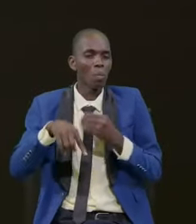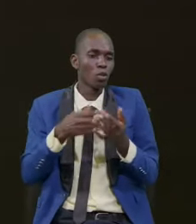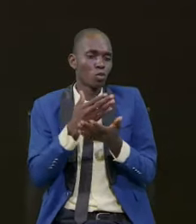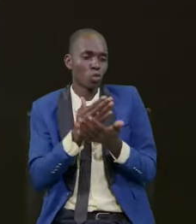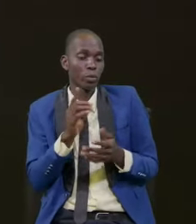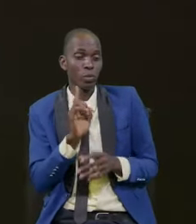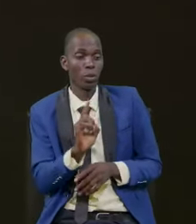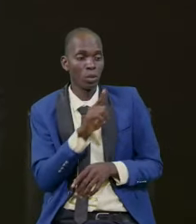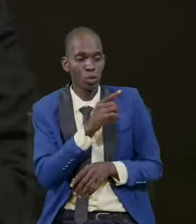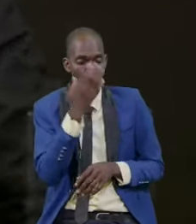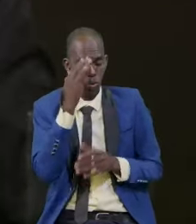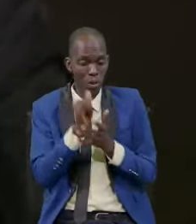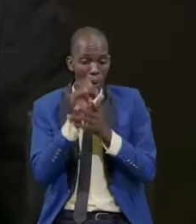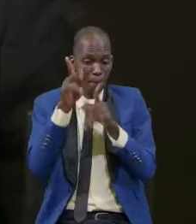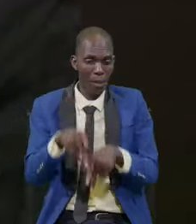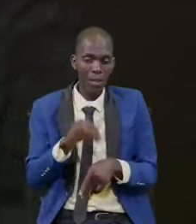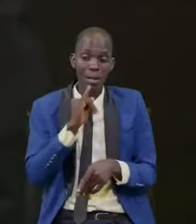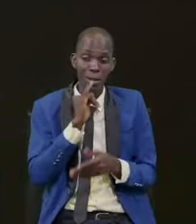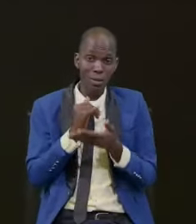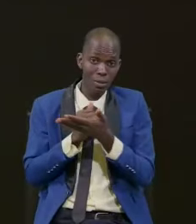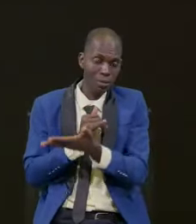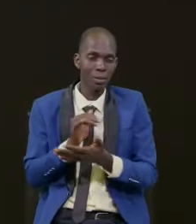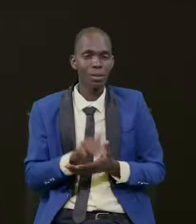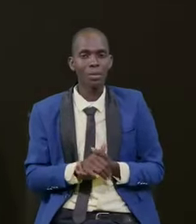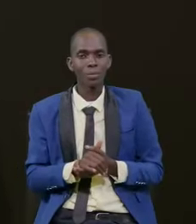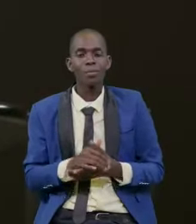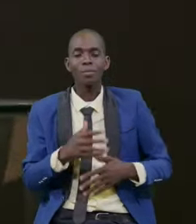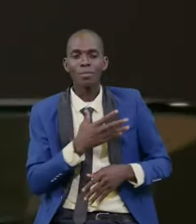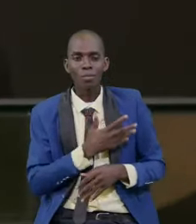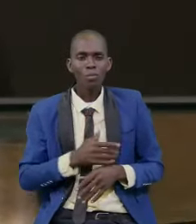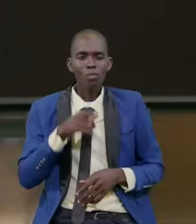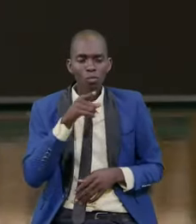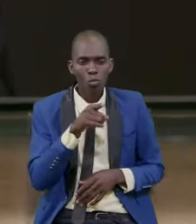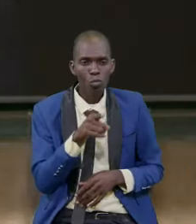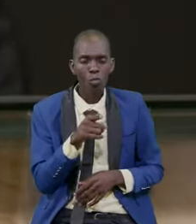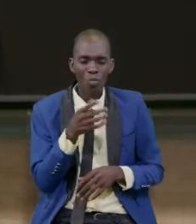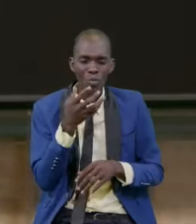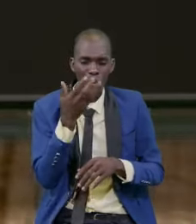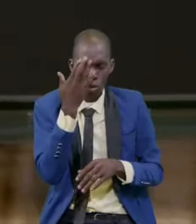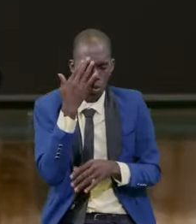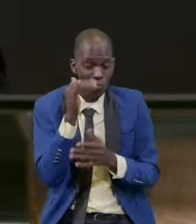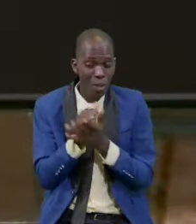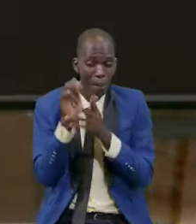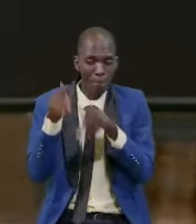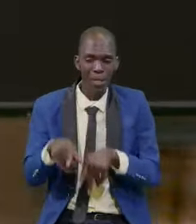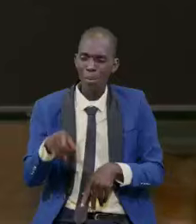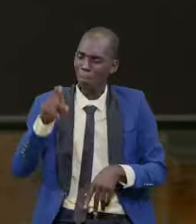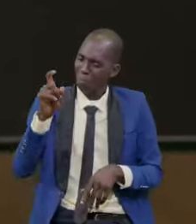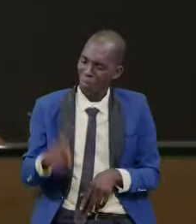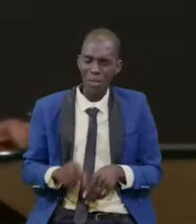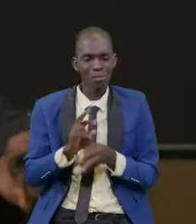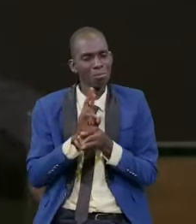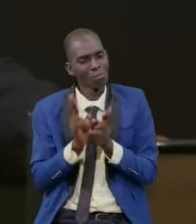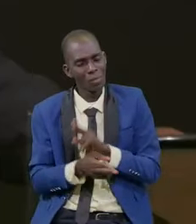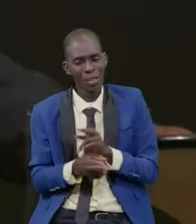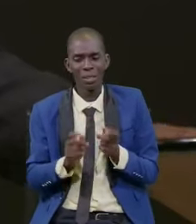the fellow is there. You really know that that man, that woman needs to repent and needs to turn